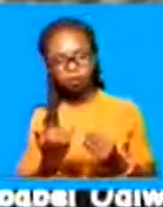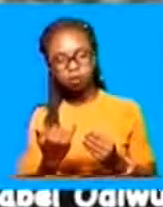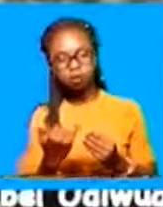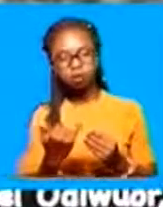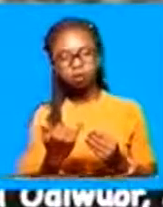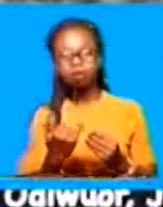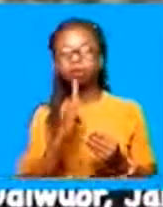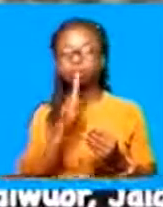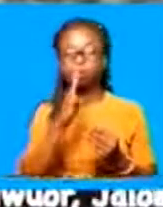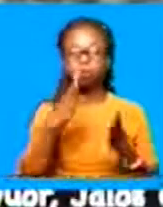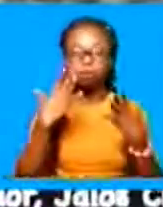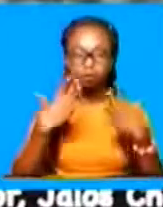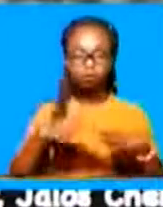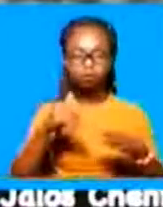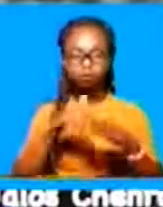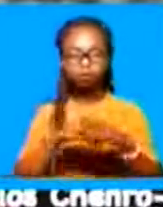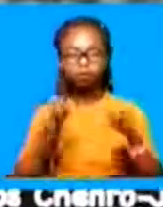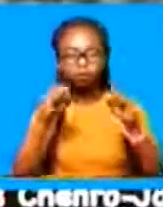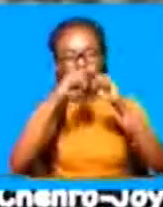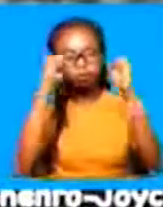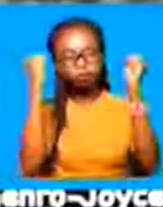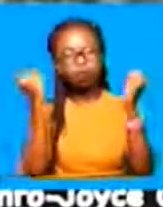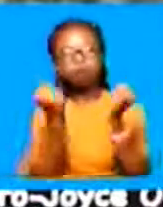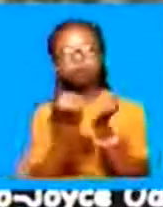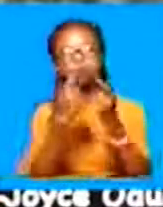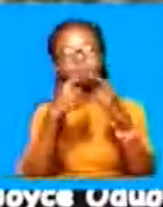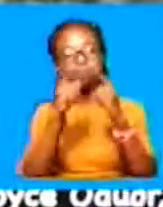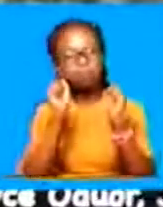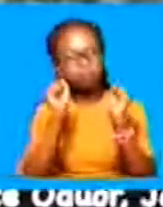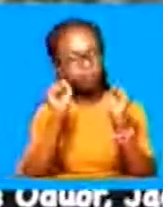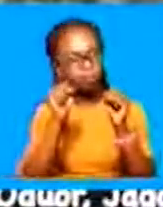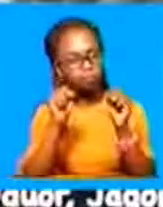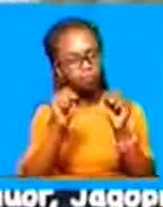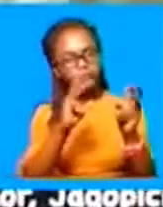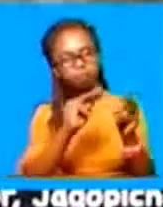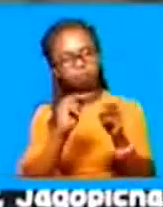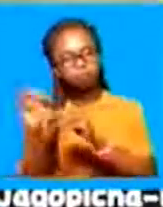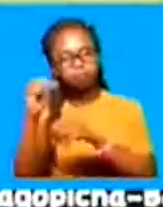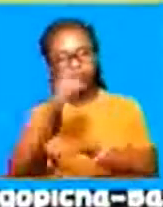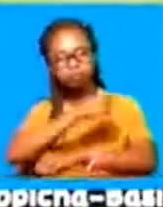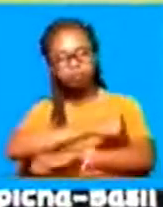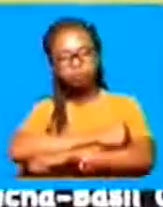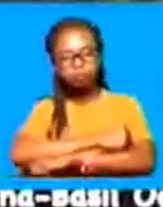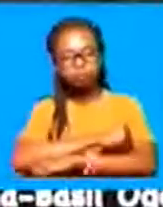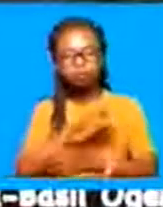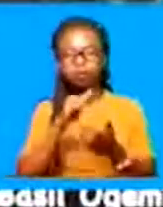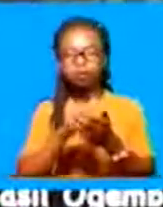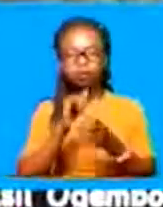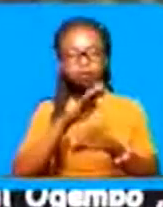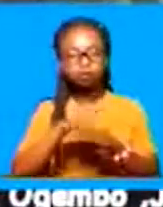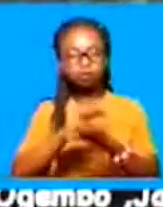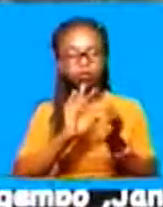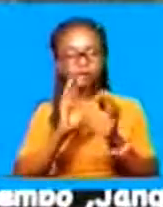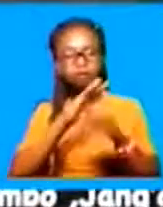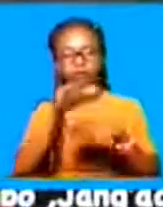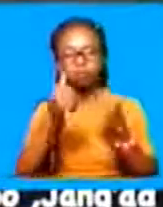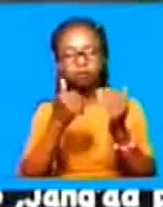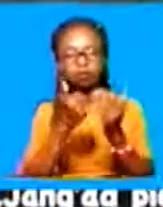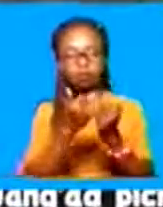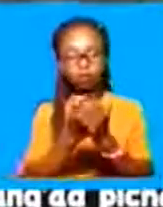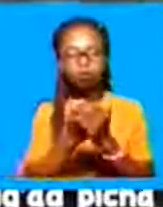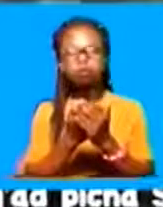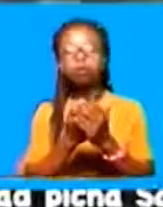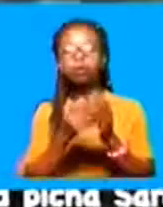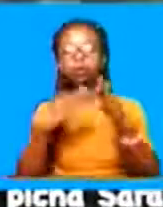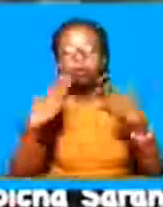impact in the society, but they have to go to school. Ber ka oganda duto wuok oko, siro